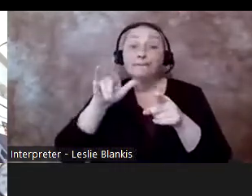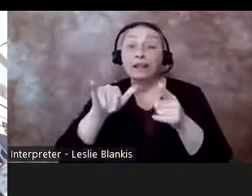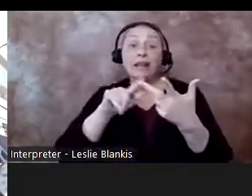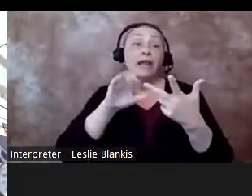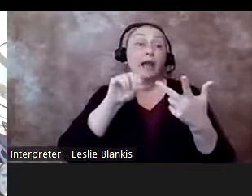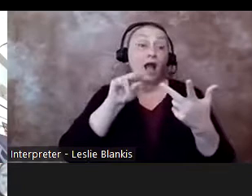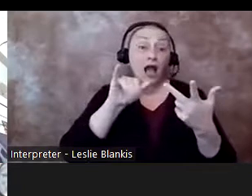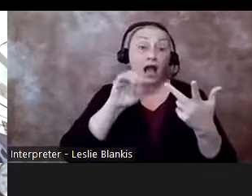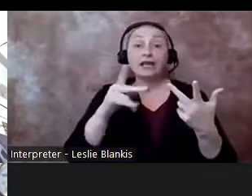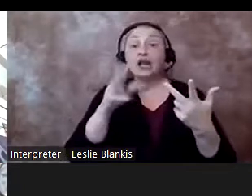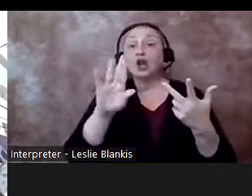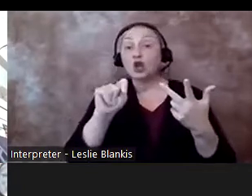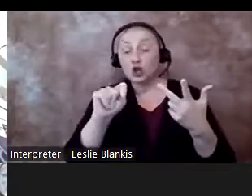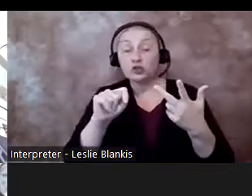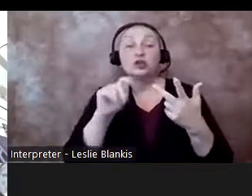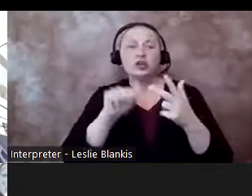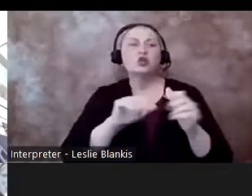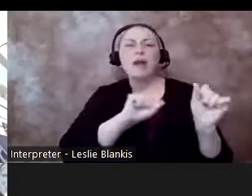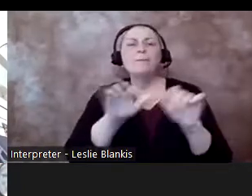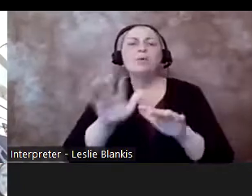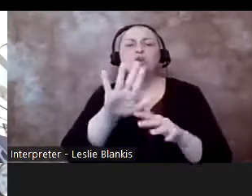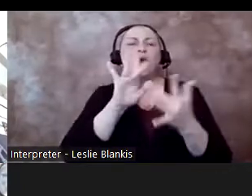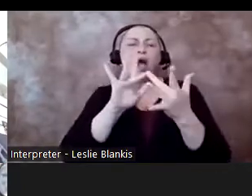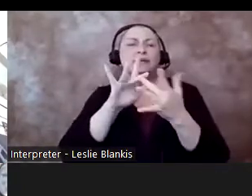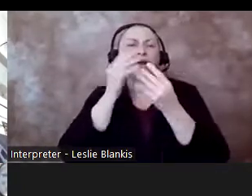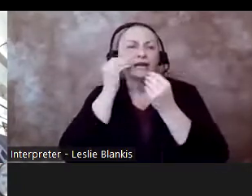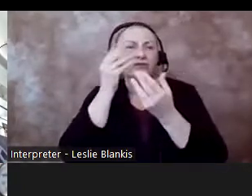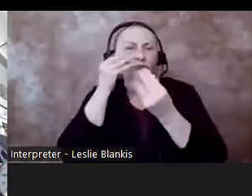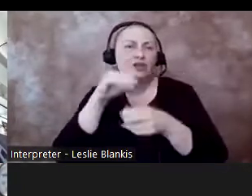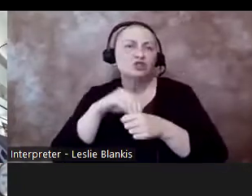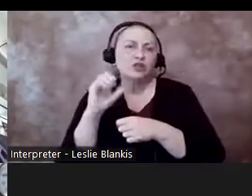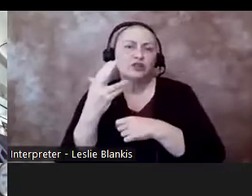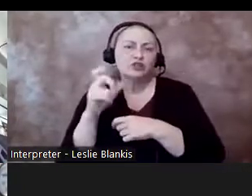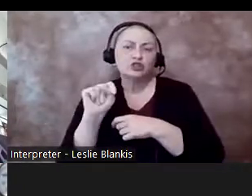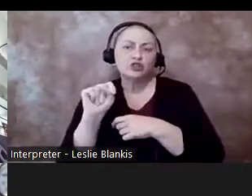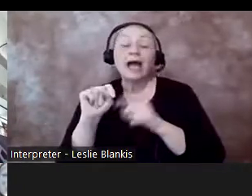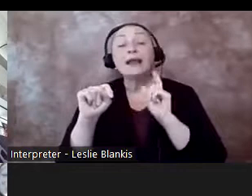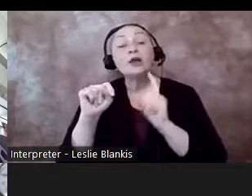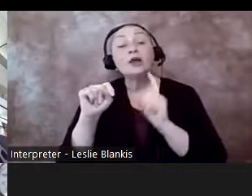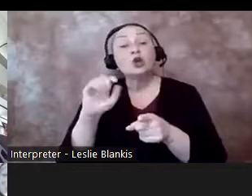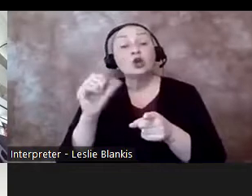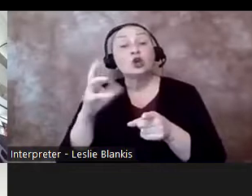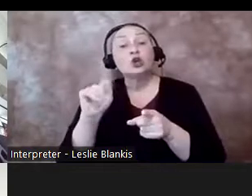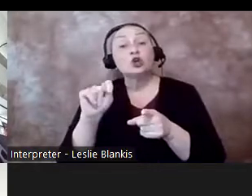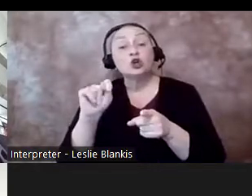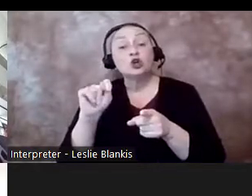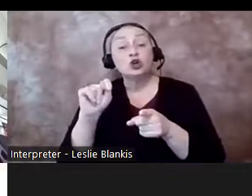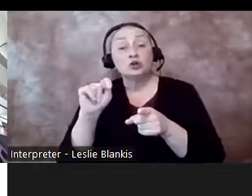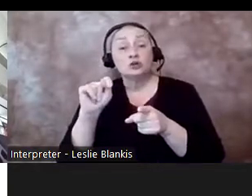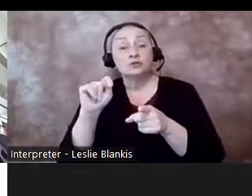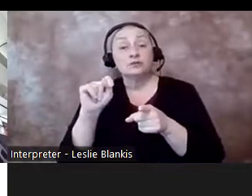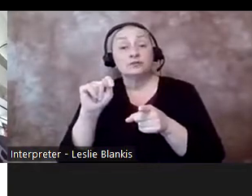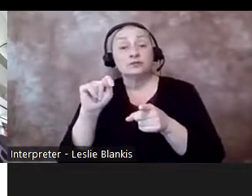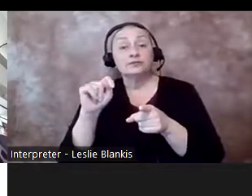and Kurt, if you'll put your contact information into the chat. Kurt, I have a quick